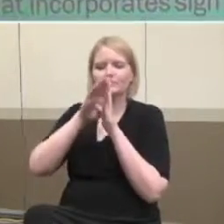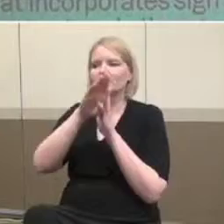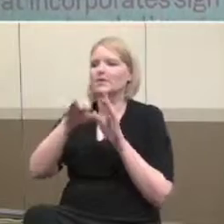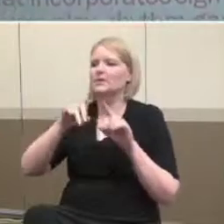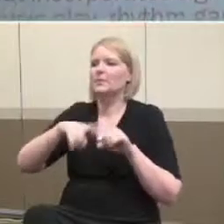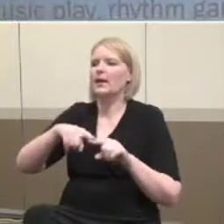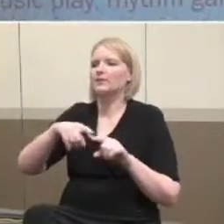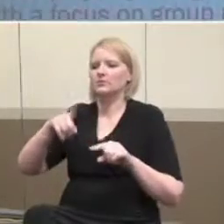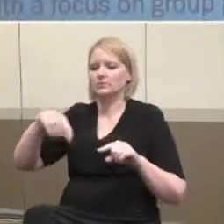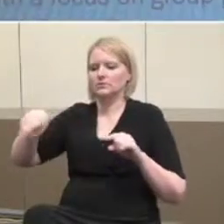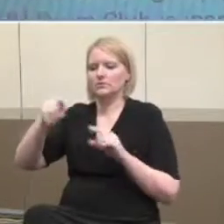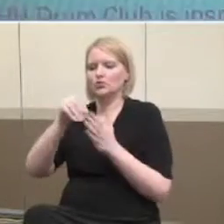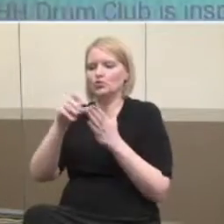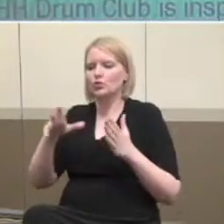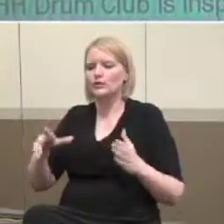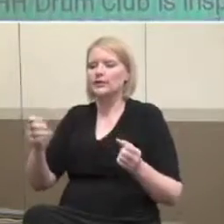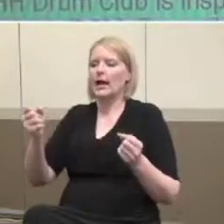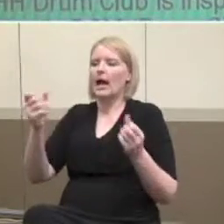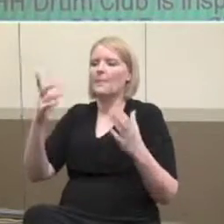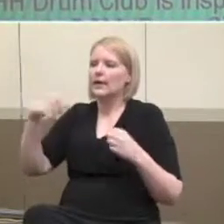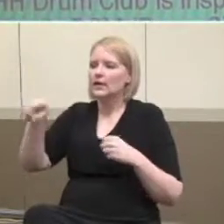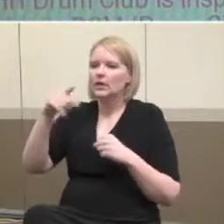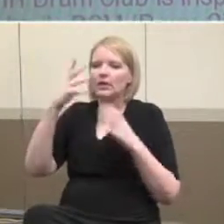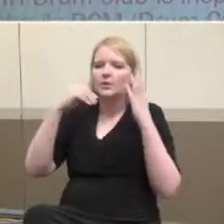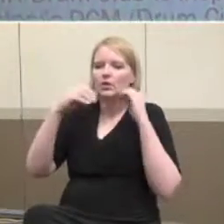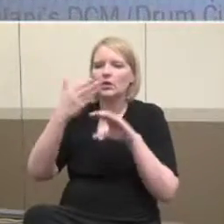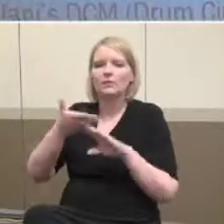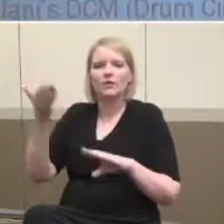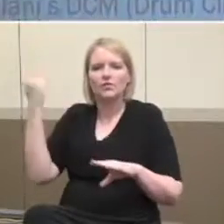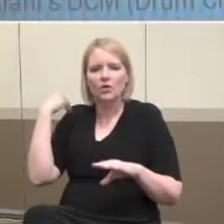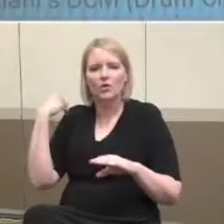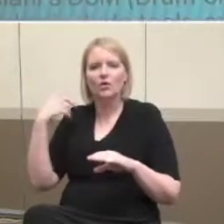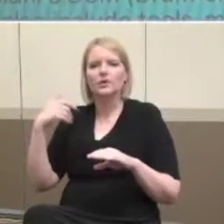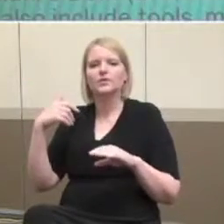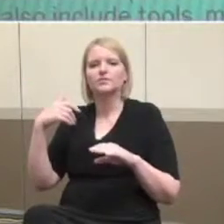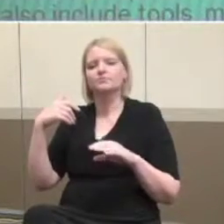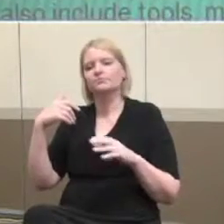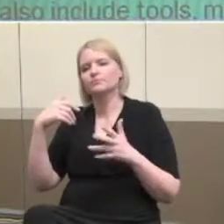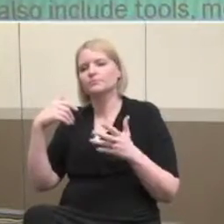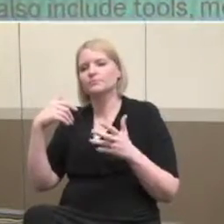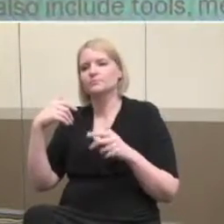on the students in the program, how many of them have had drum group before,